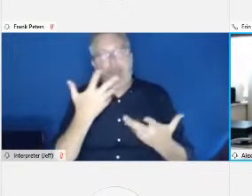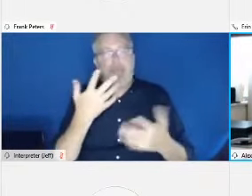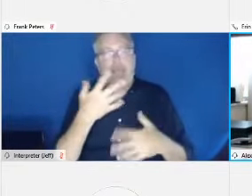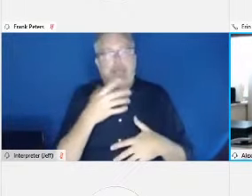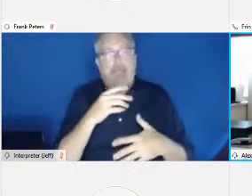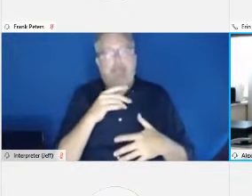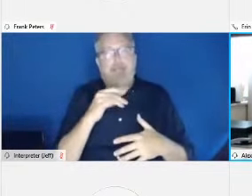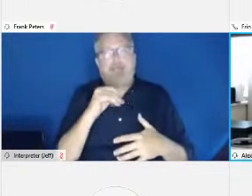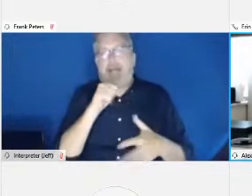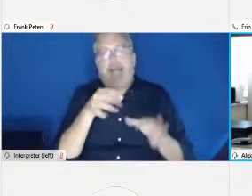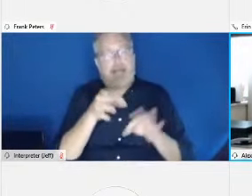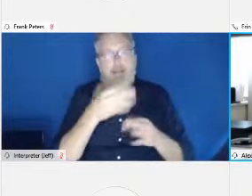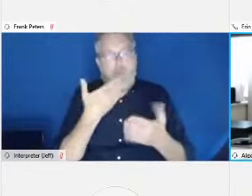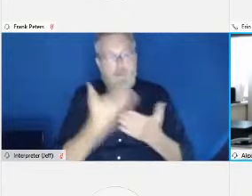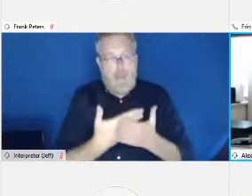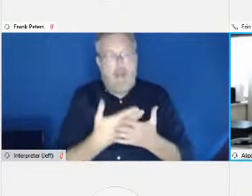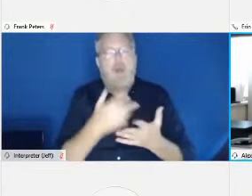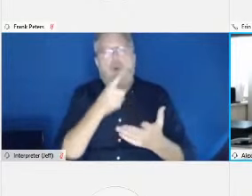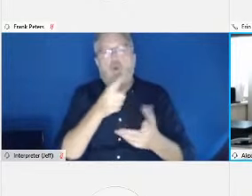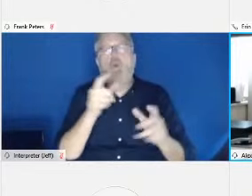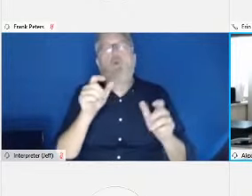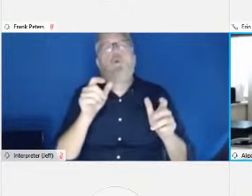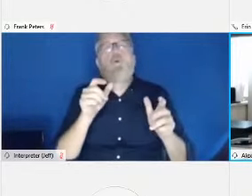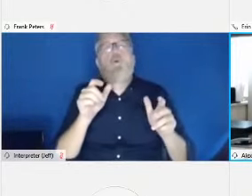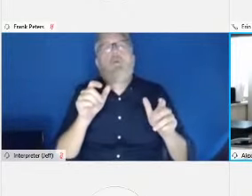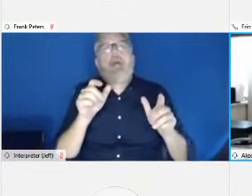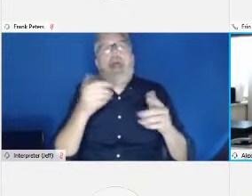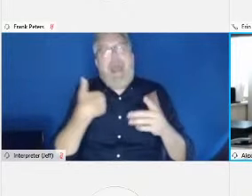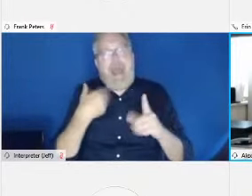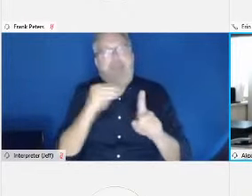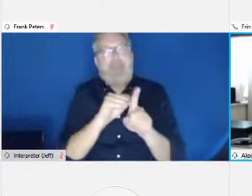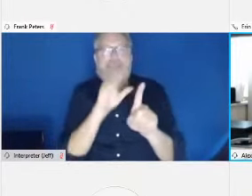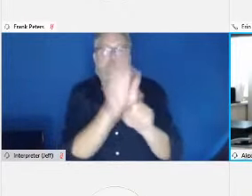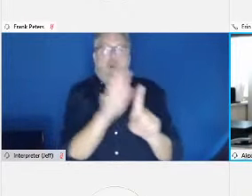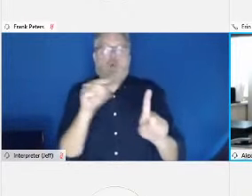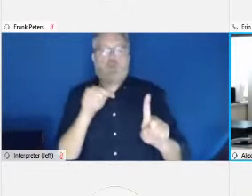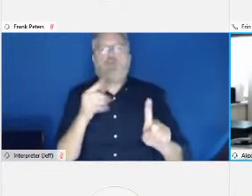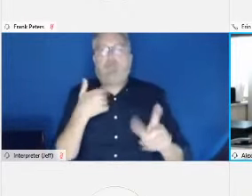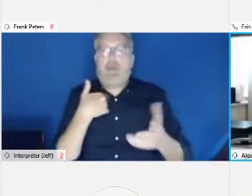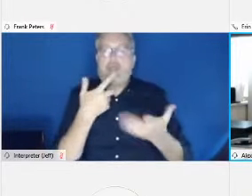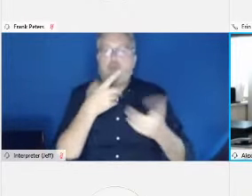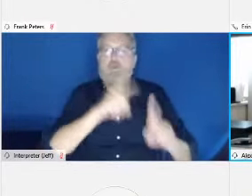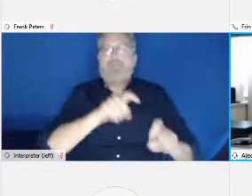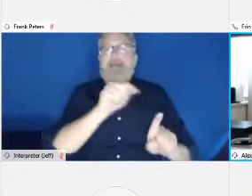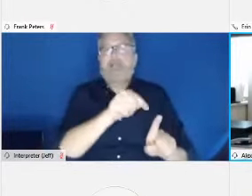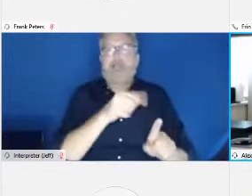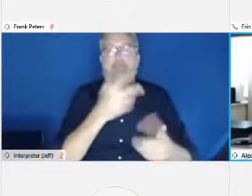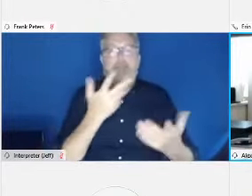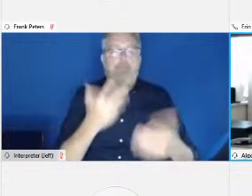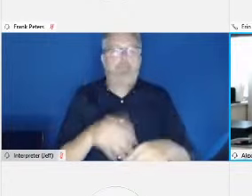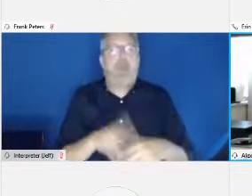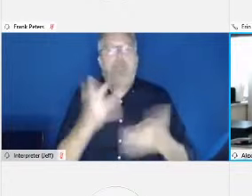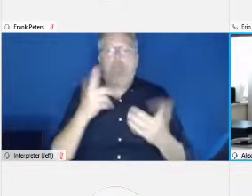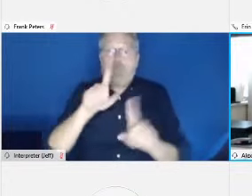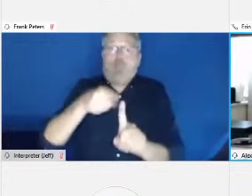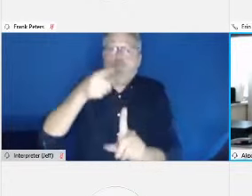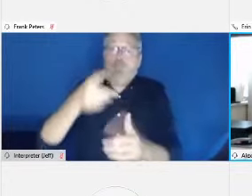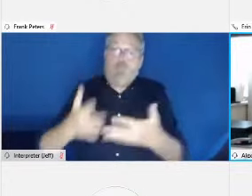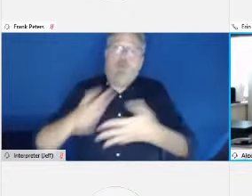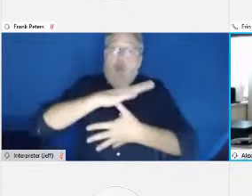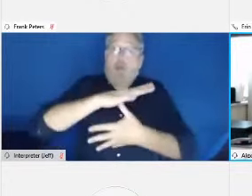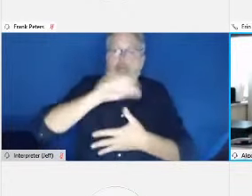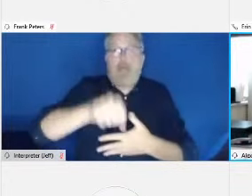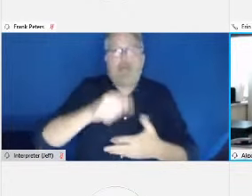of individuals that have had exposure. It varies. The primary target, obviously, are those who are showing